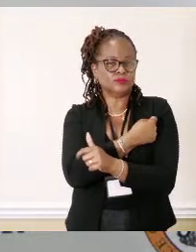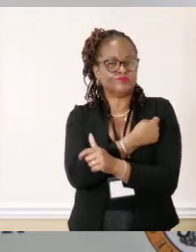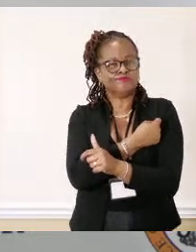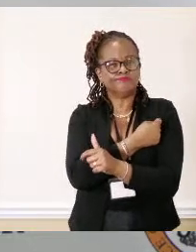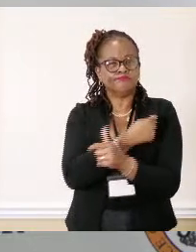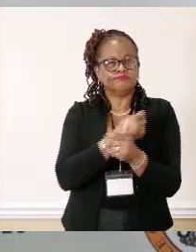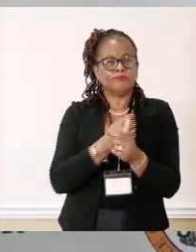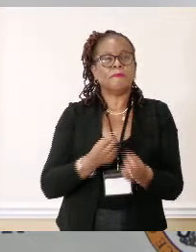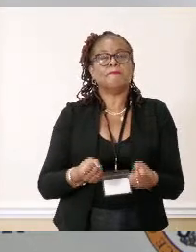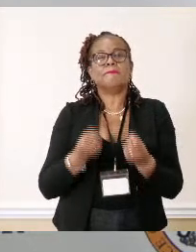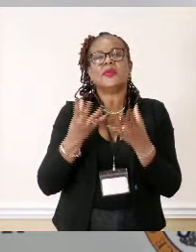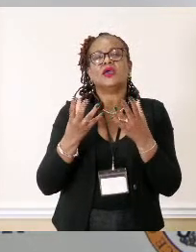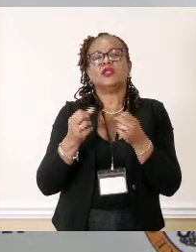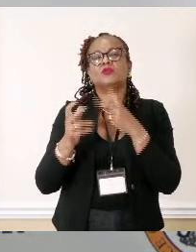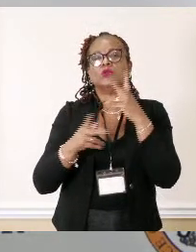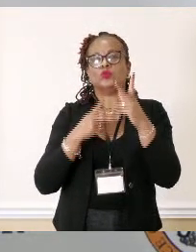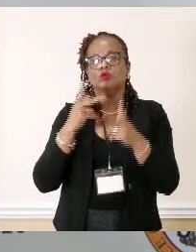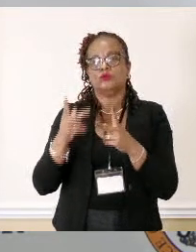many people,